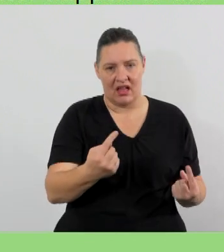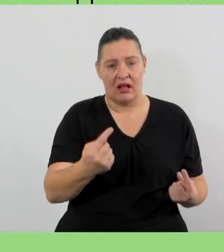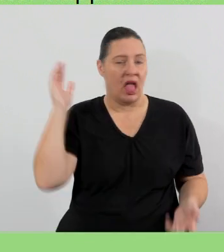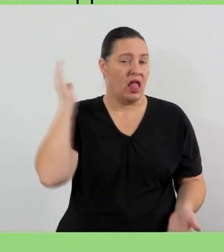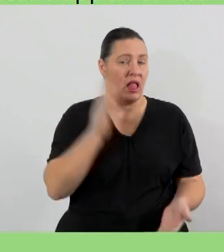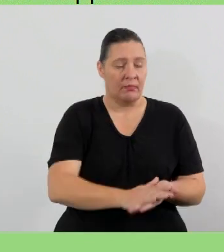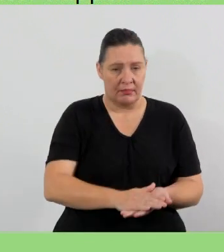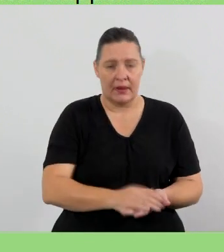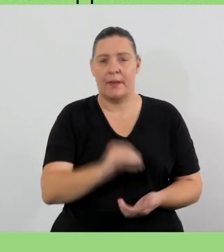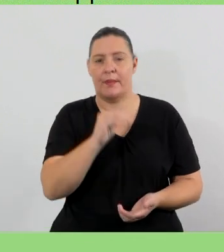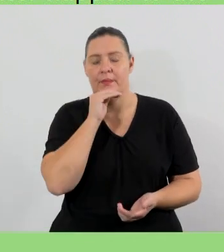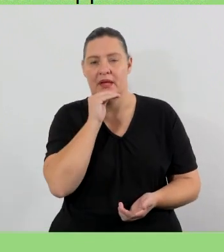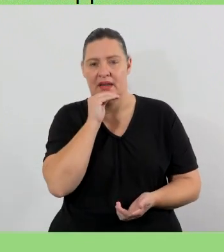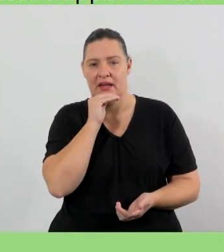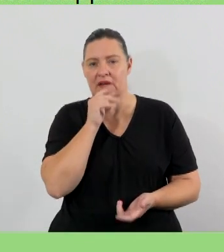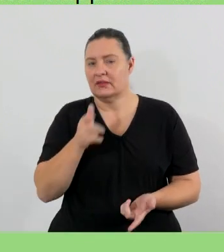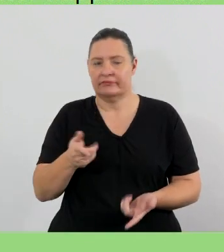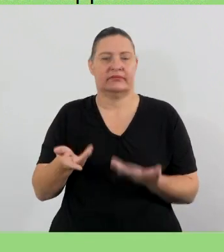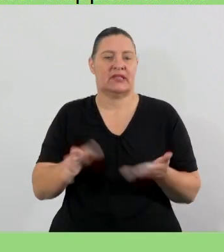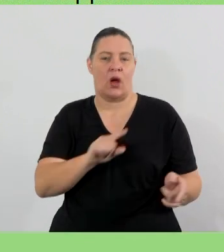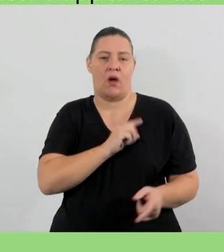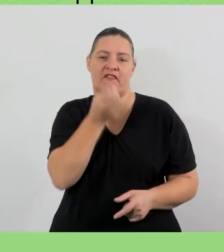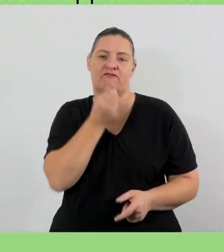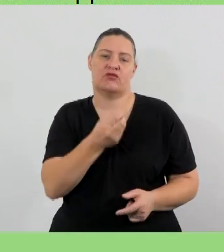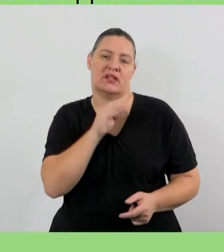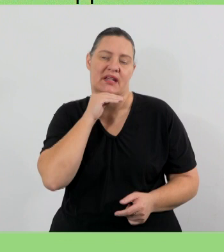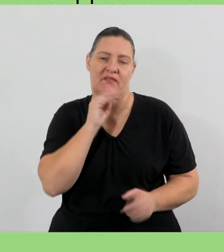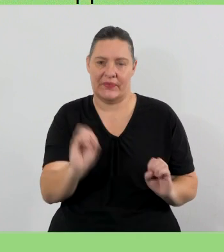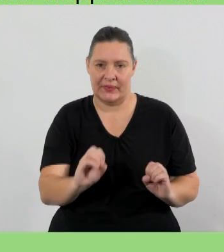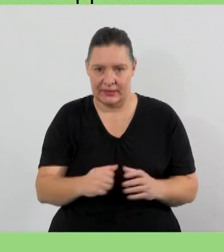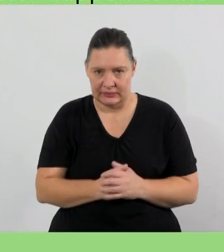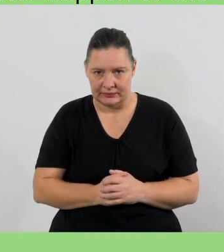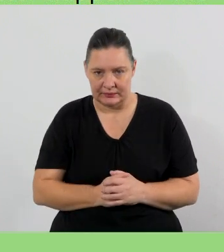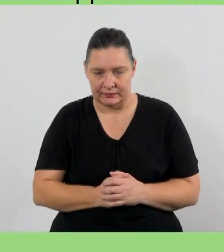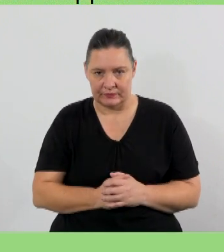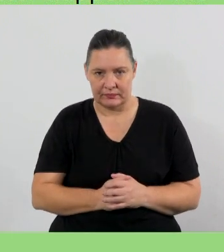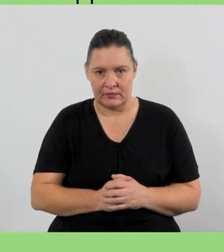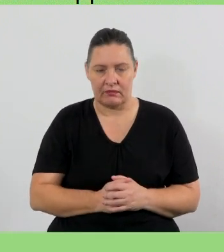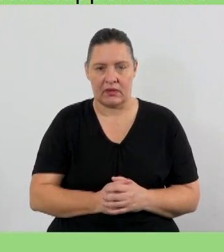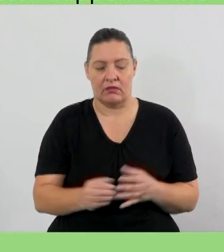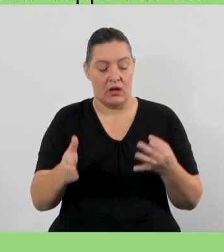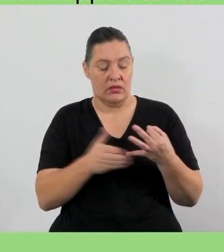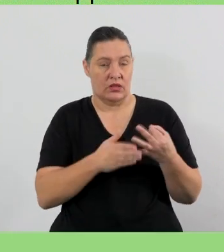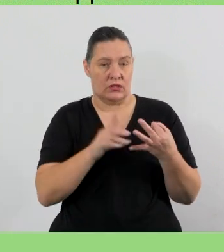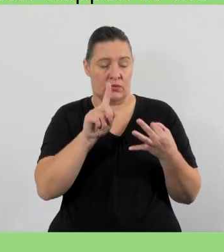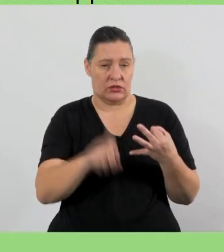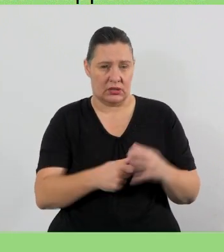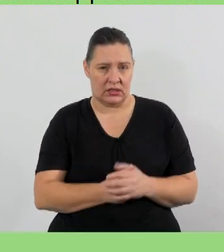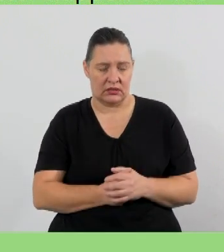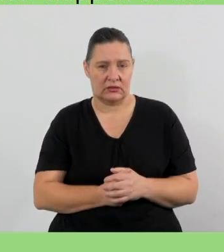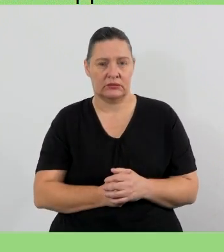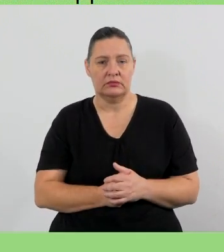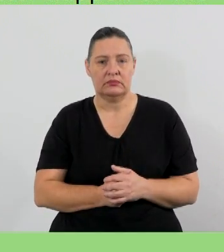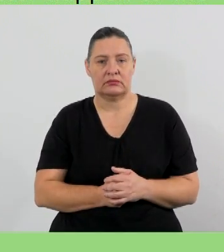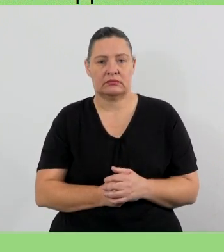run out, it would also eventually die. Now let us look at the third question.